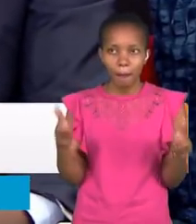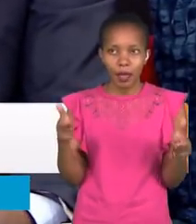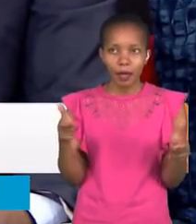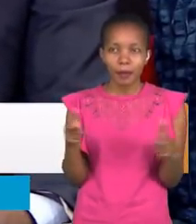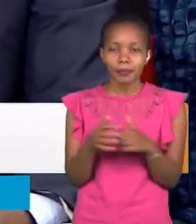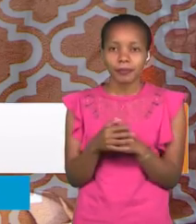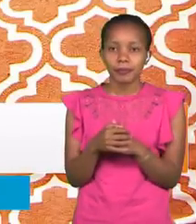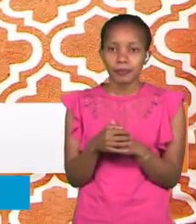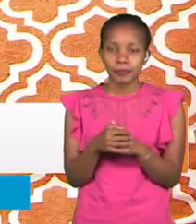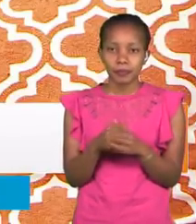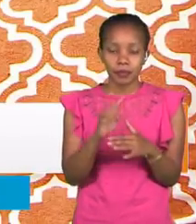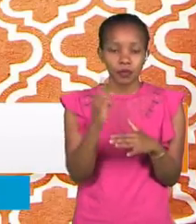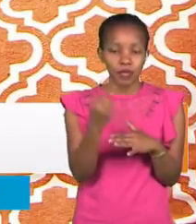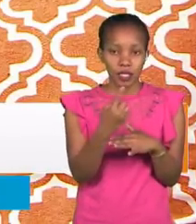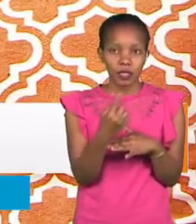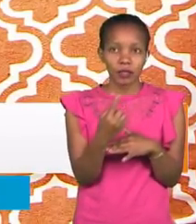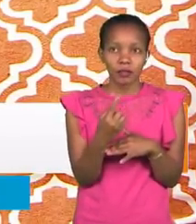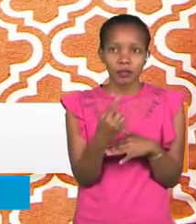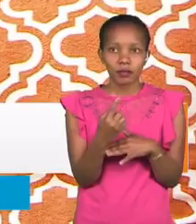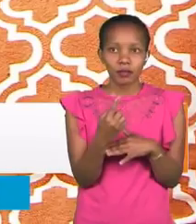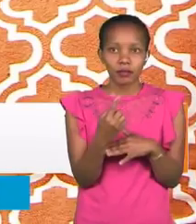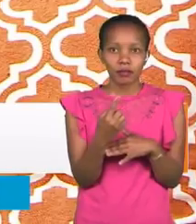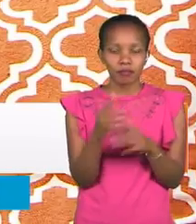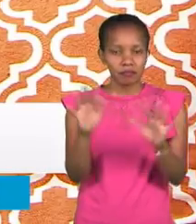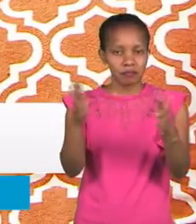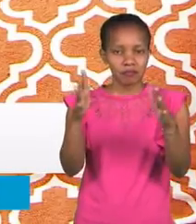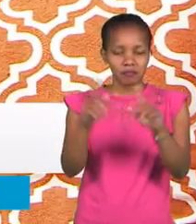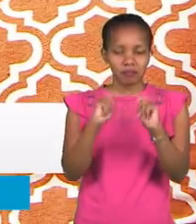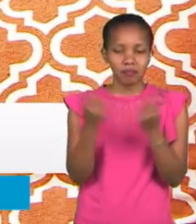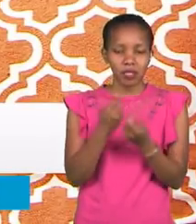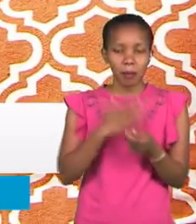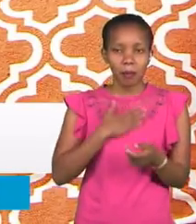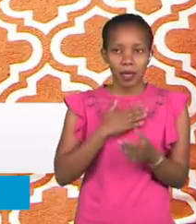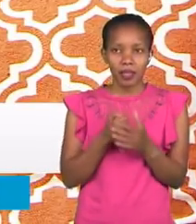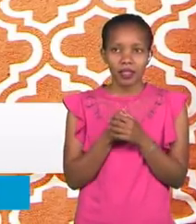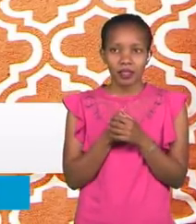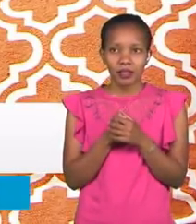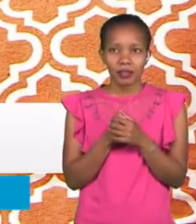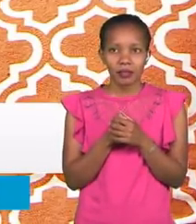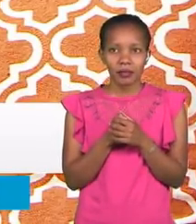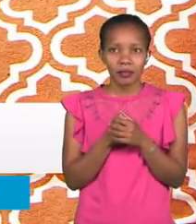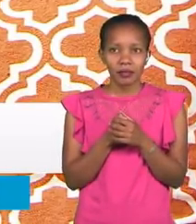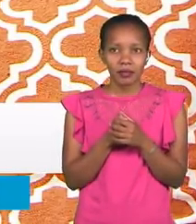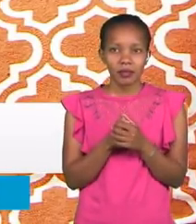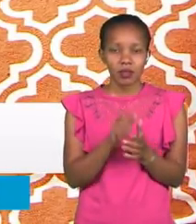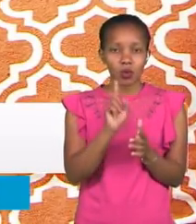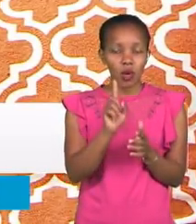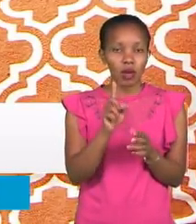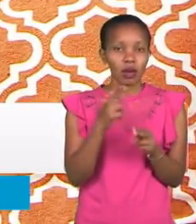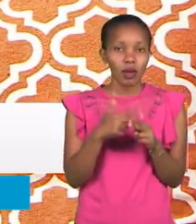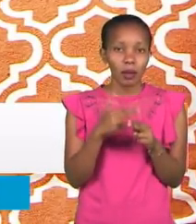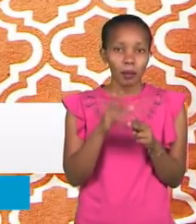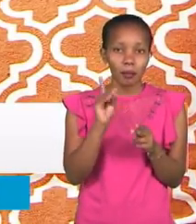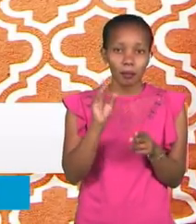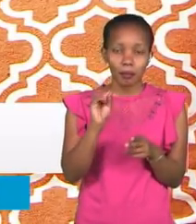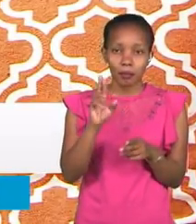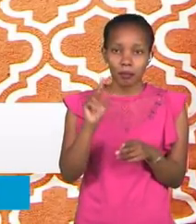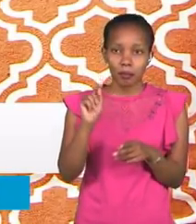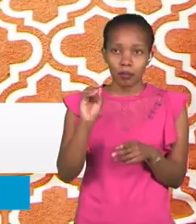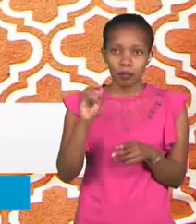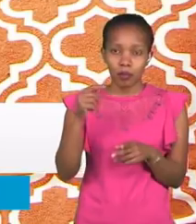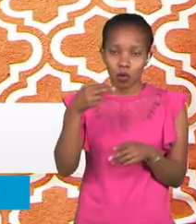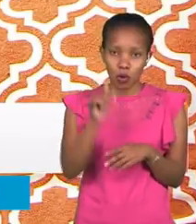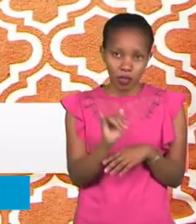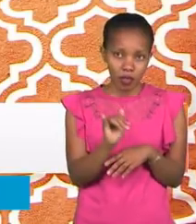this matter, sure. First of all, kudos to my team. Absolutely. Dorothy Akoth okay. Okay. and another Flori